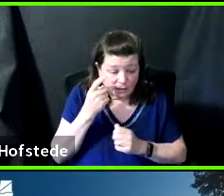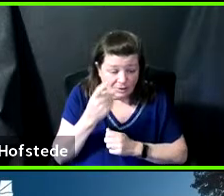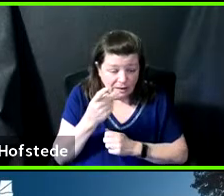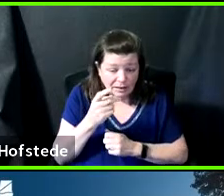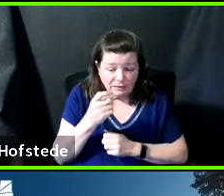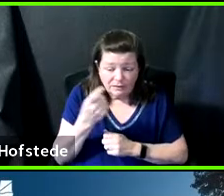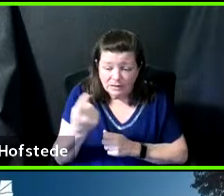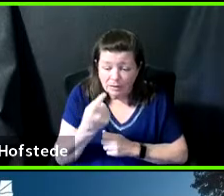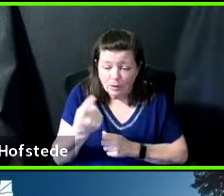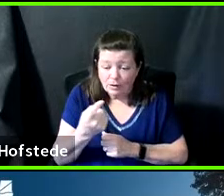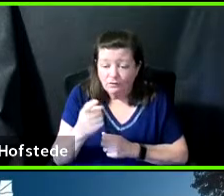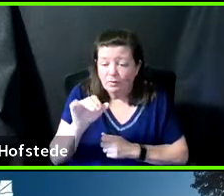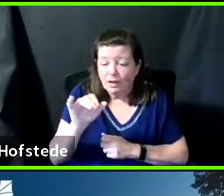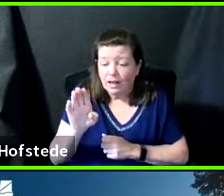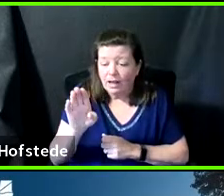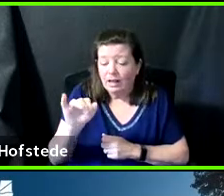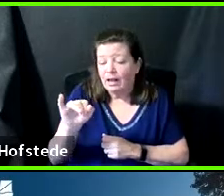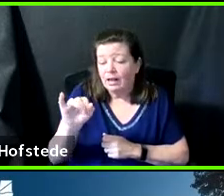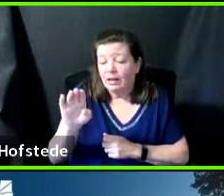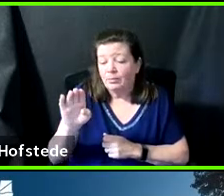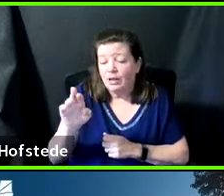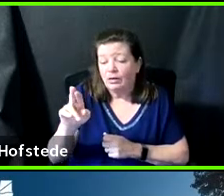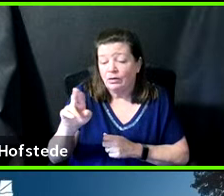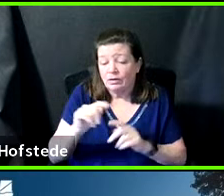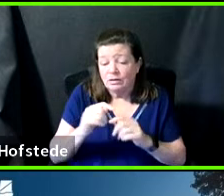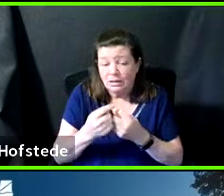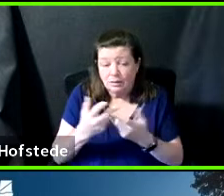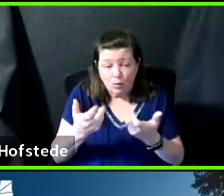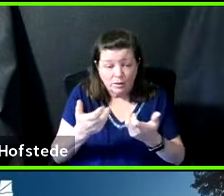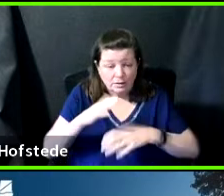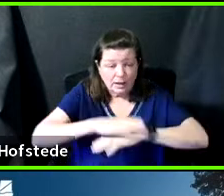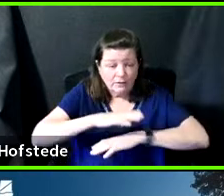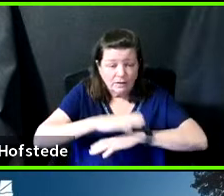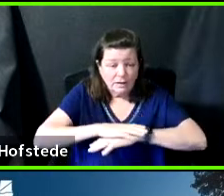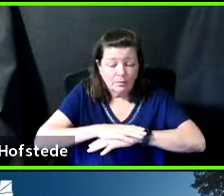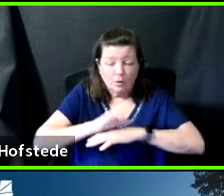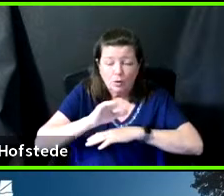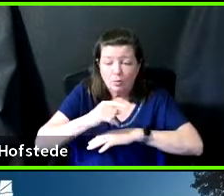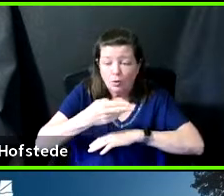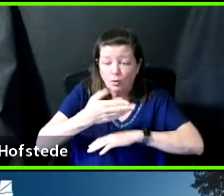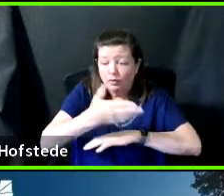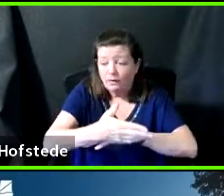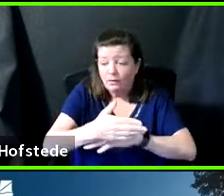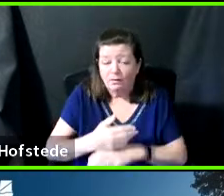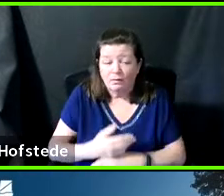the IBR team would like to have a table there or a booth there or something like that?